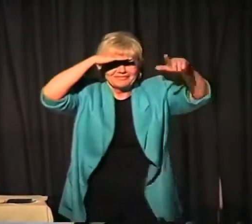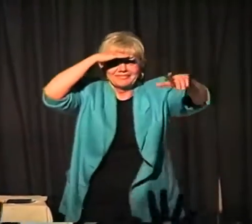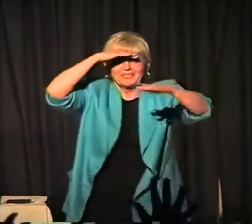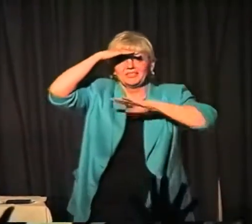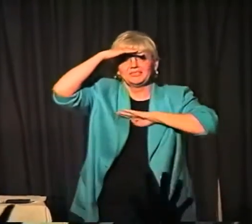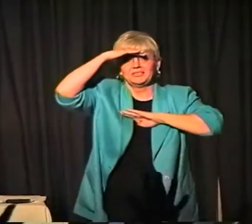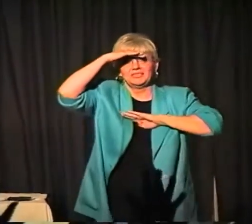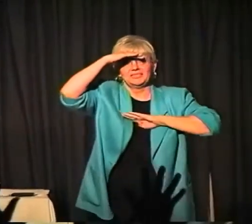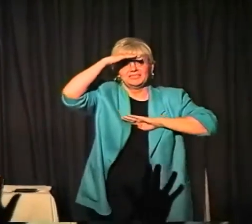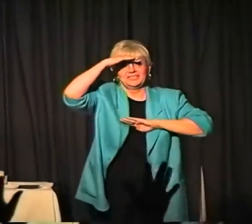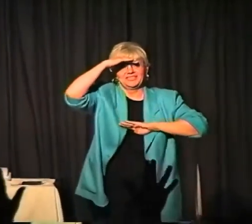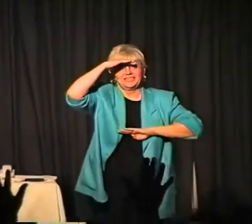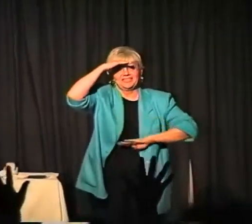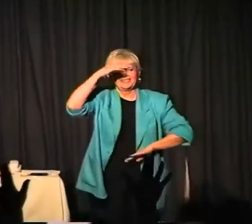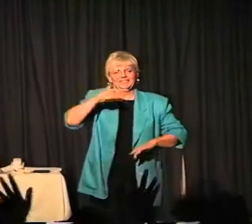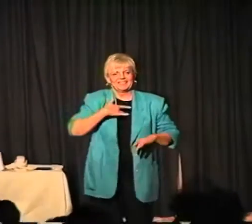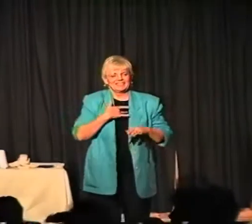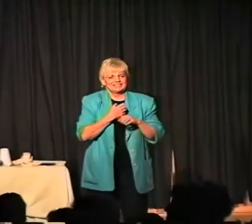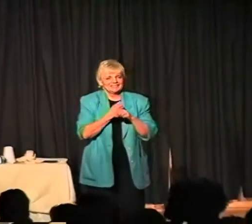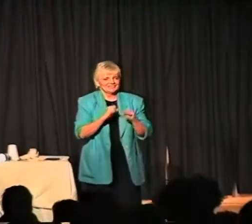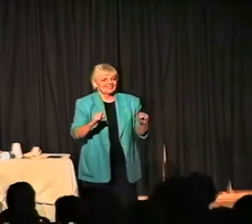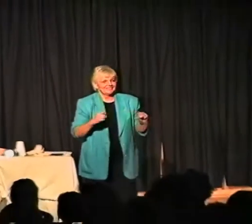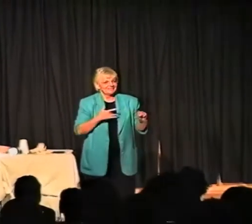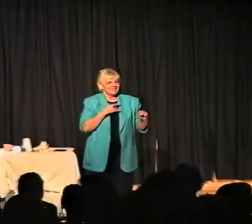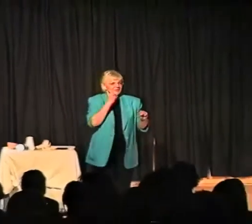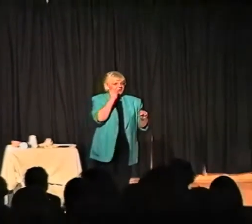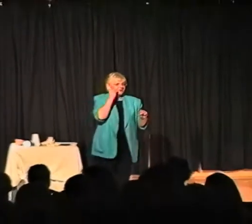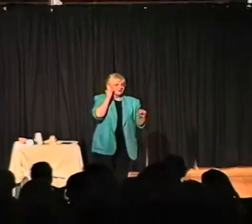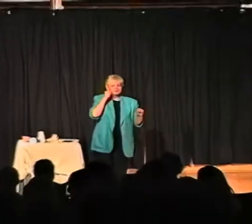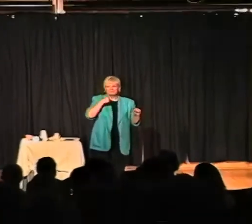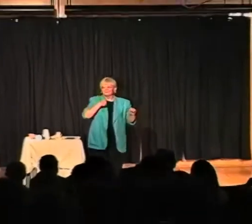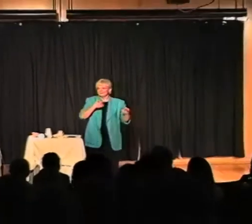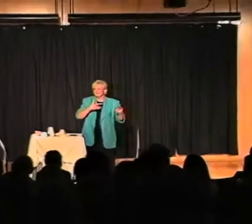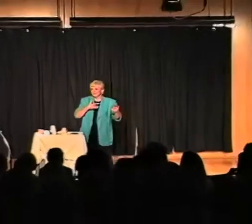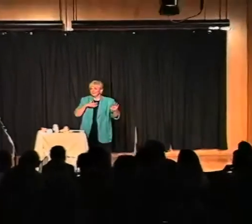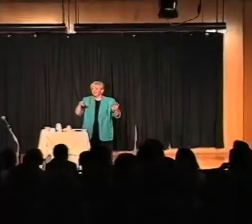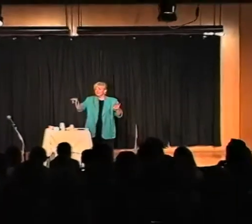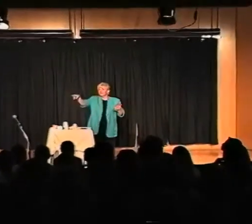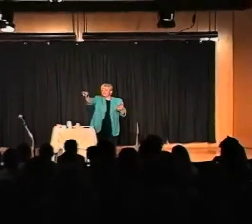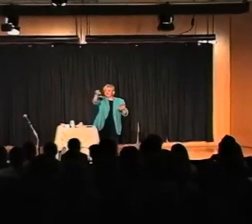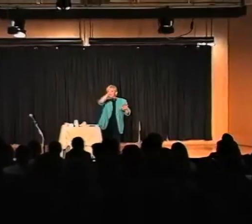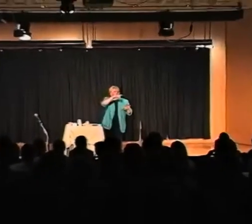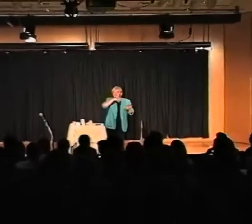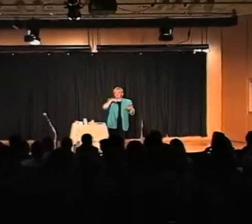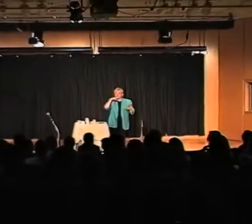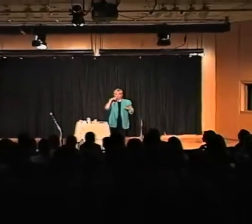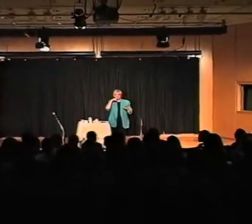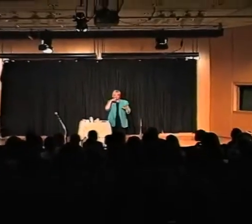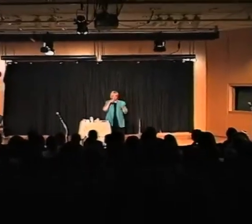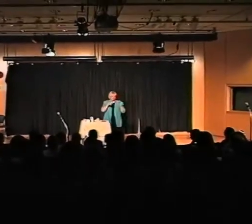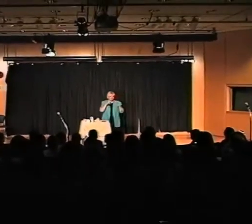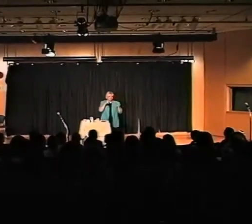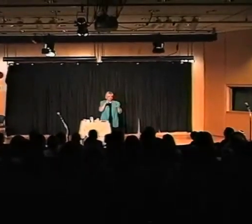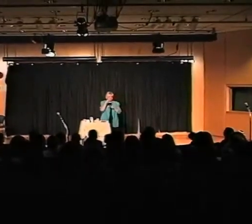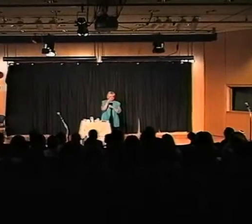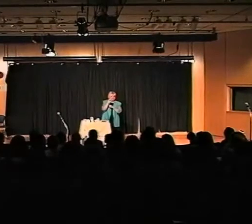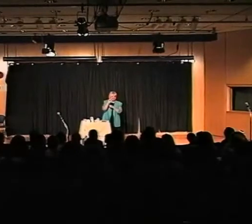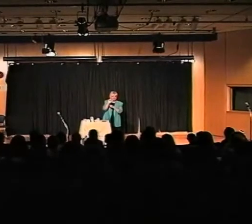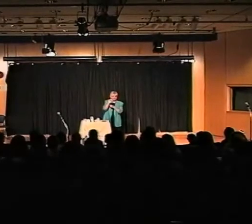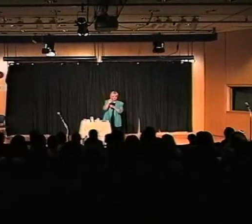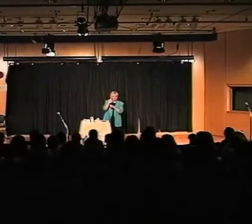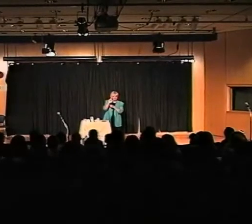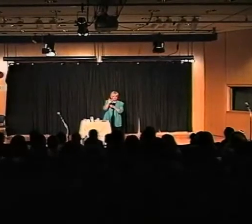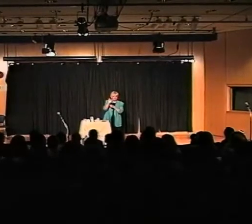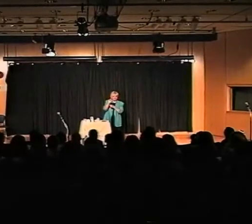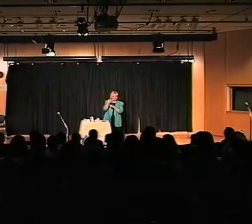are deaf please raise their hands? Oh, I feel so much better and so safe at home now. And now all of the rest of you